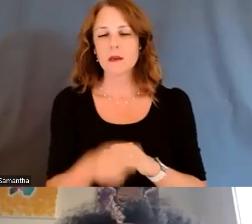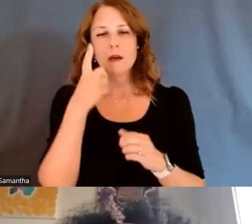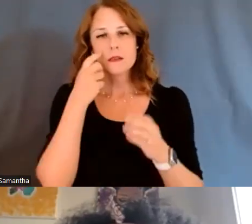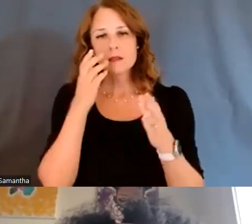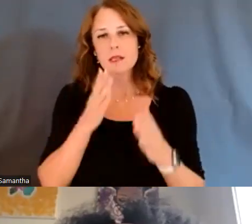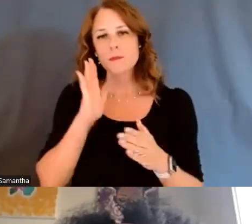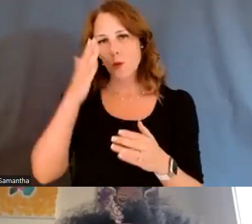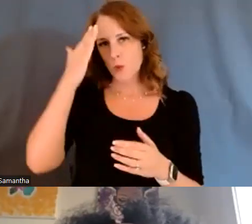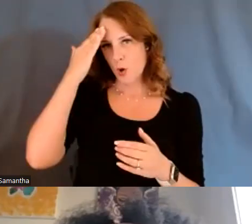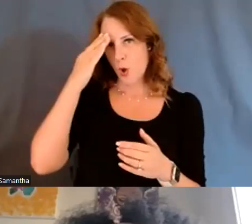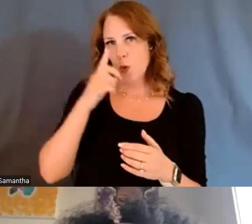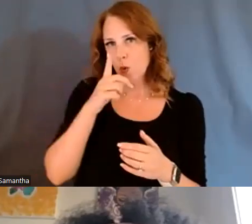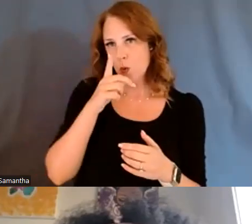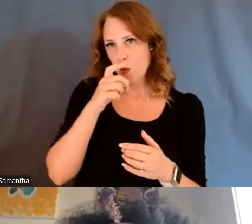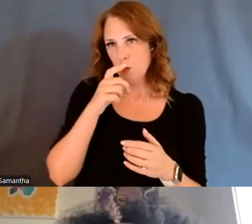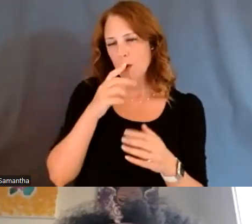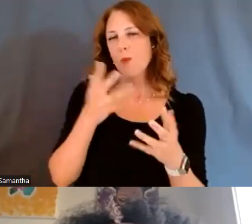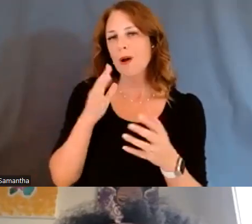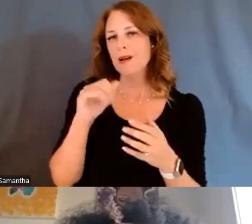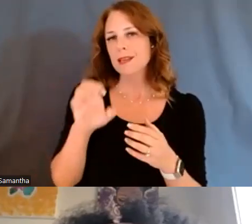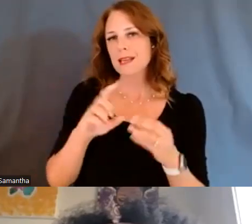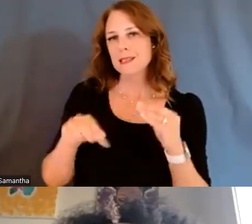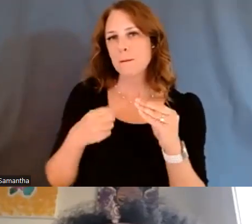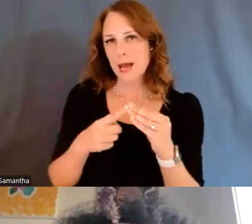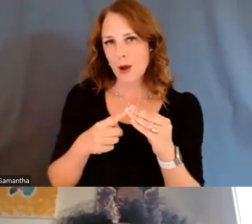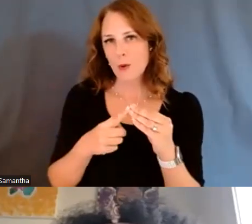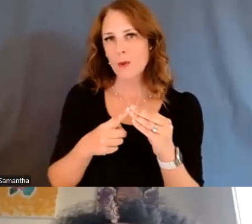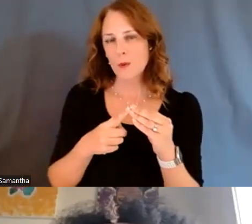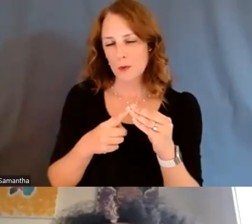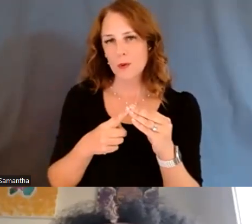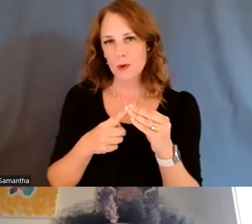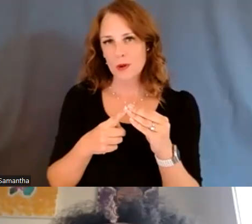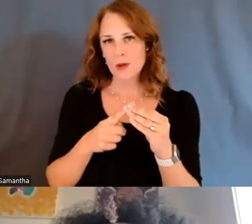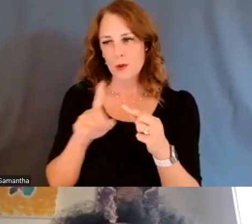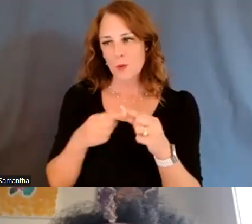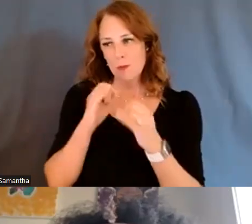to know what this case is about when we get to that step where we interview them.